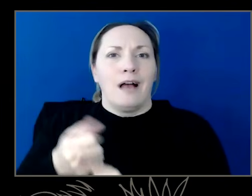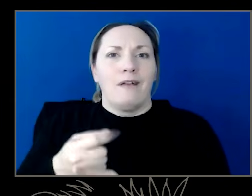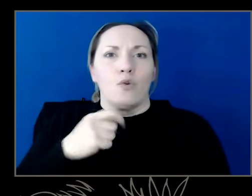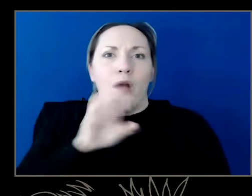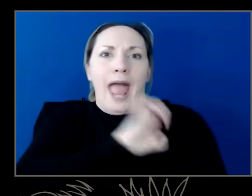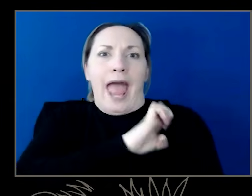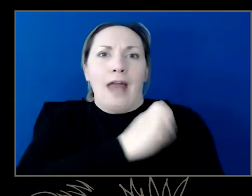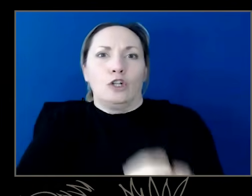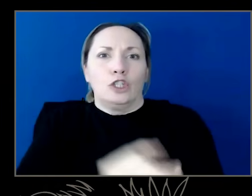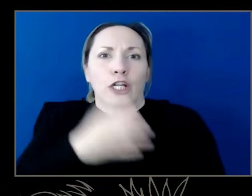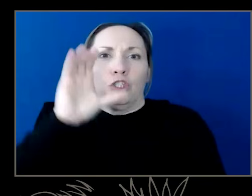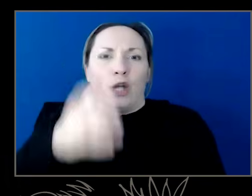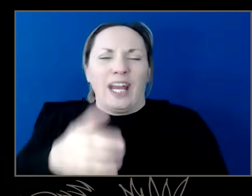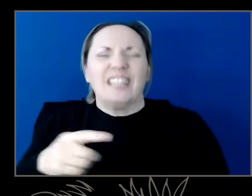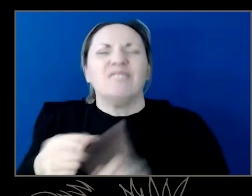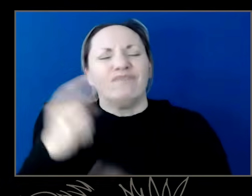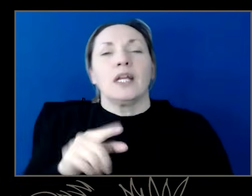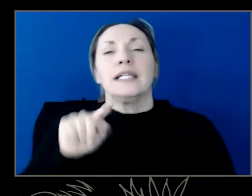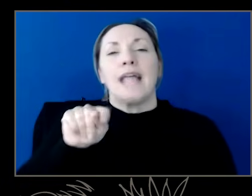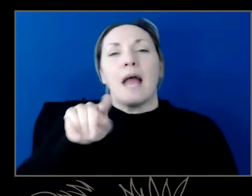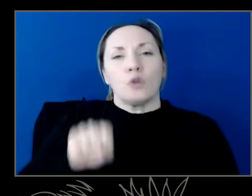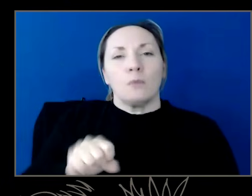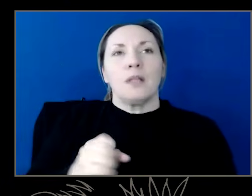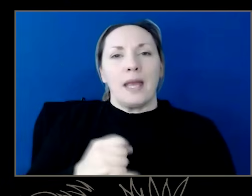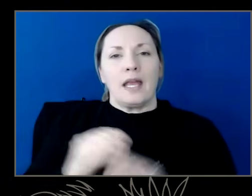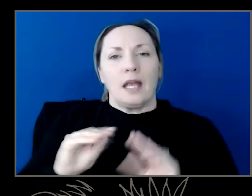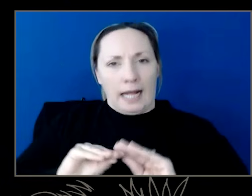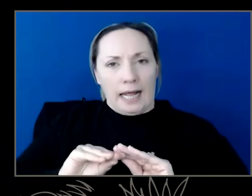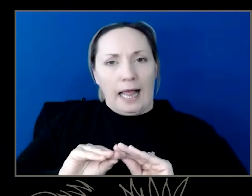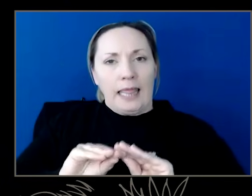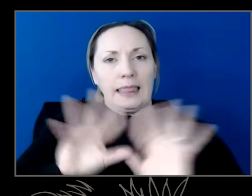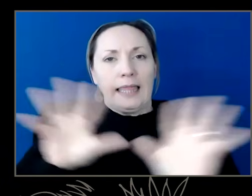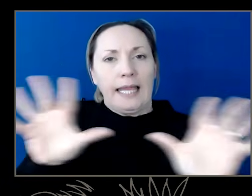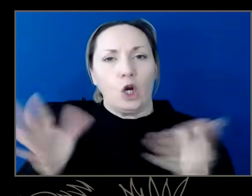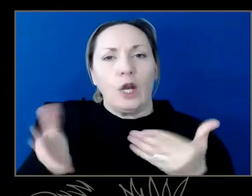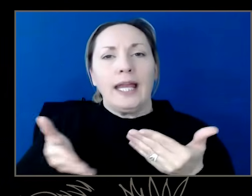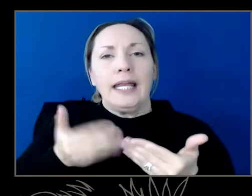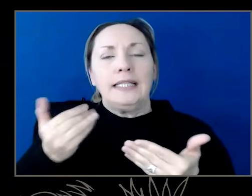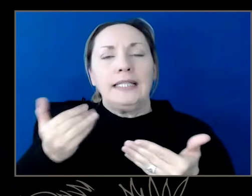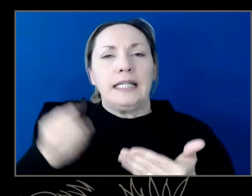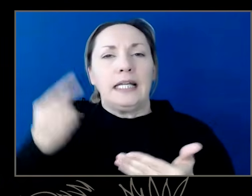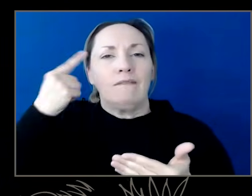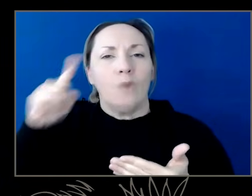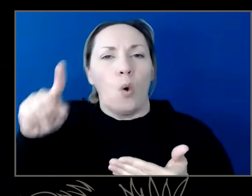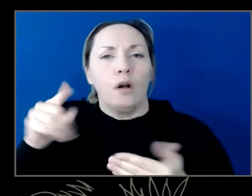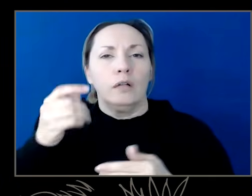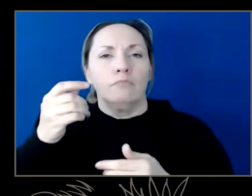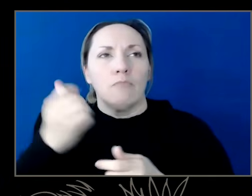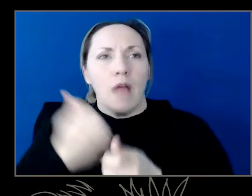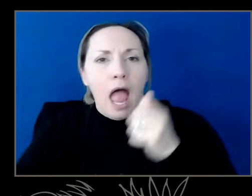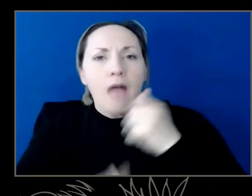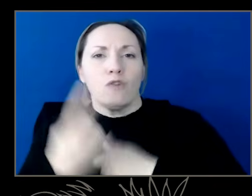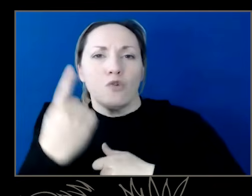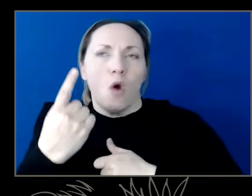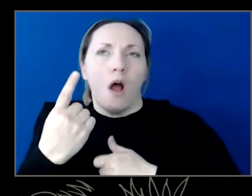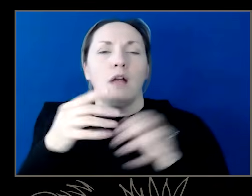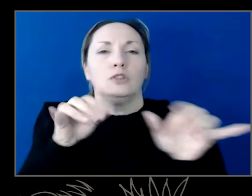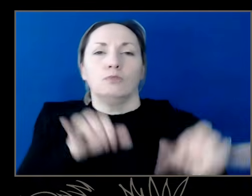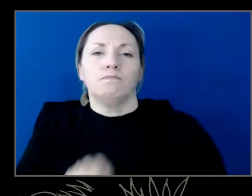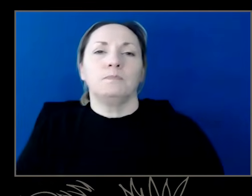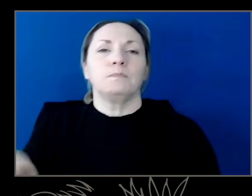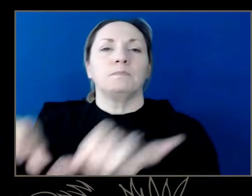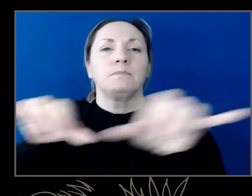makes all that understandable and actually makes it easy for everyone to just kind of be on the same